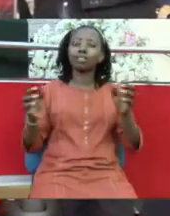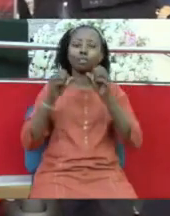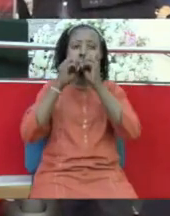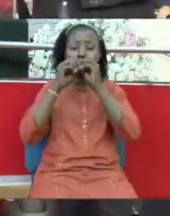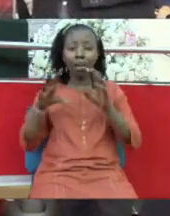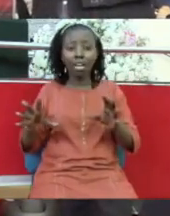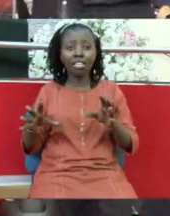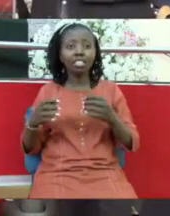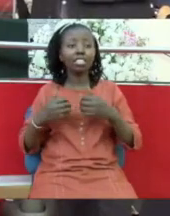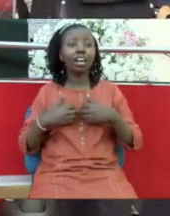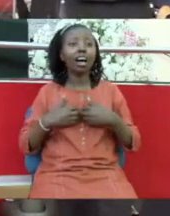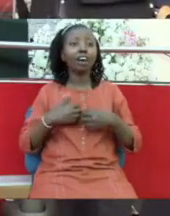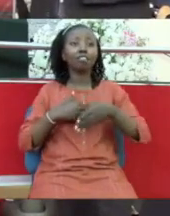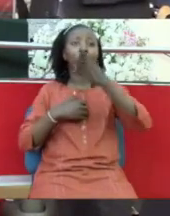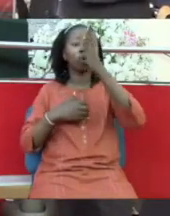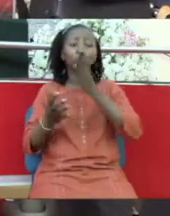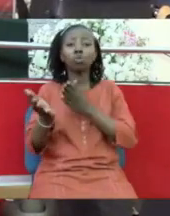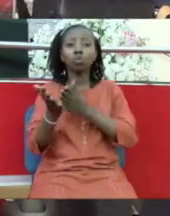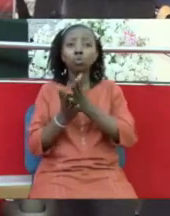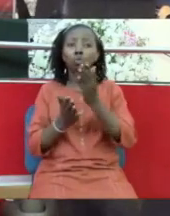by your connection with God.